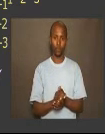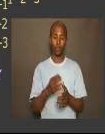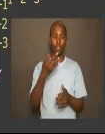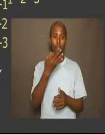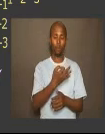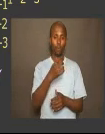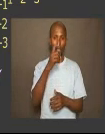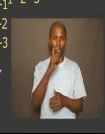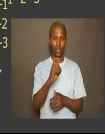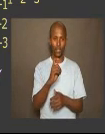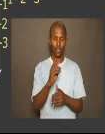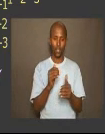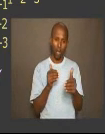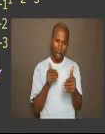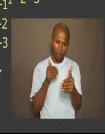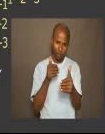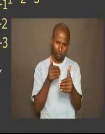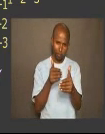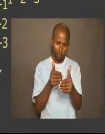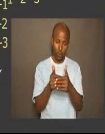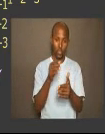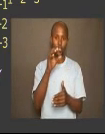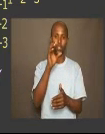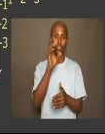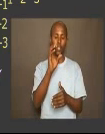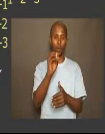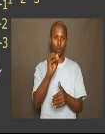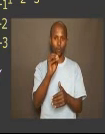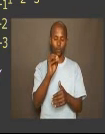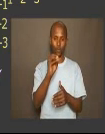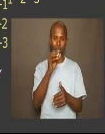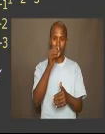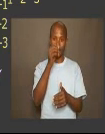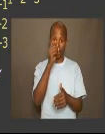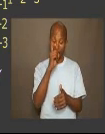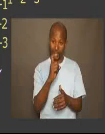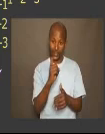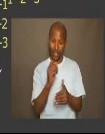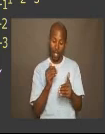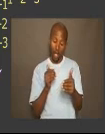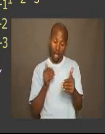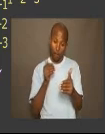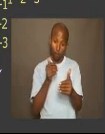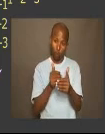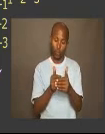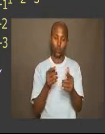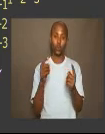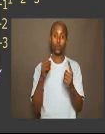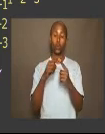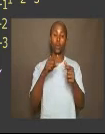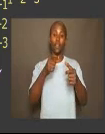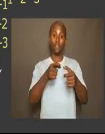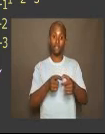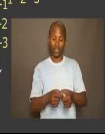F of x approaches 0 as x approaches infinity.